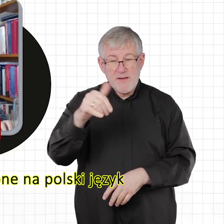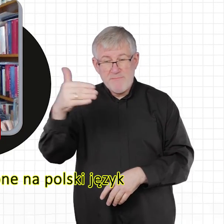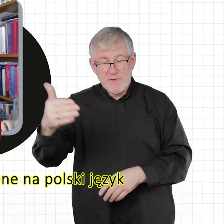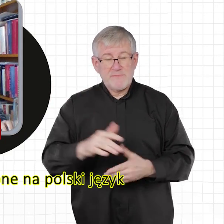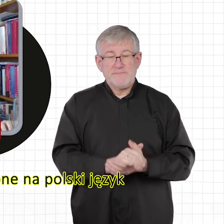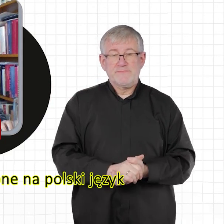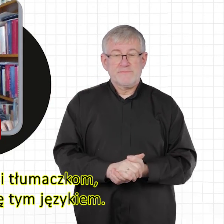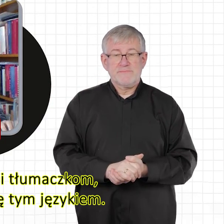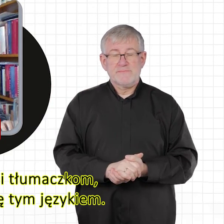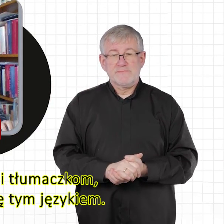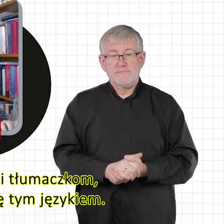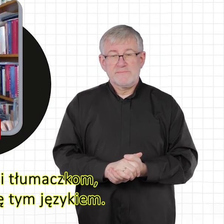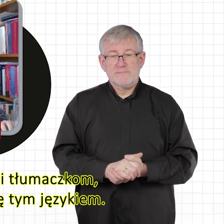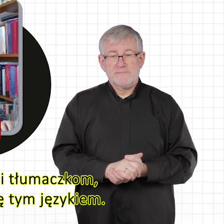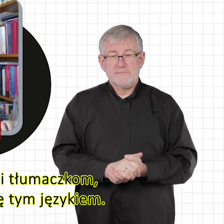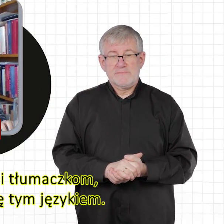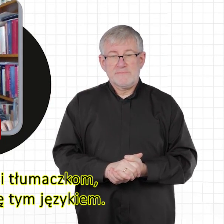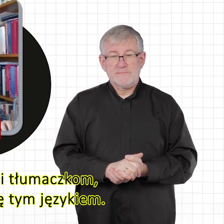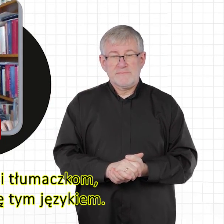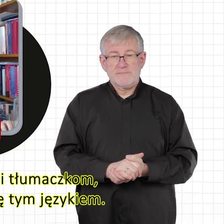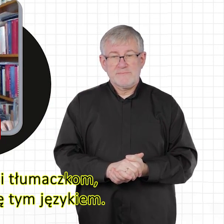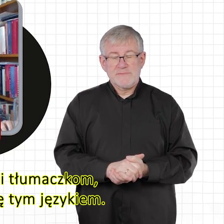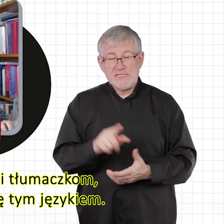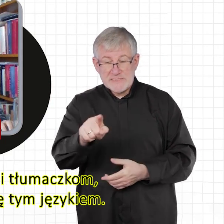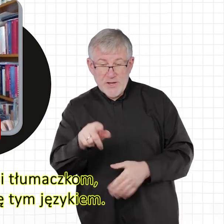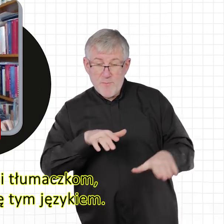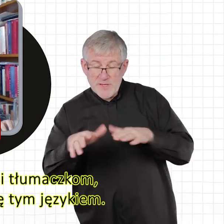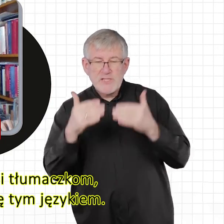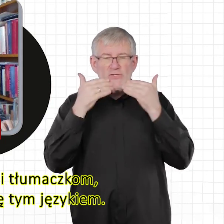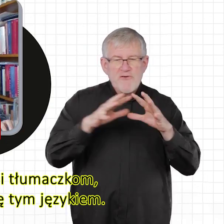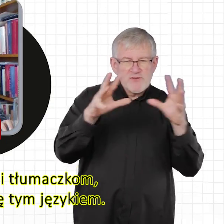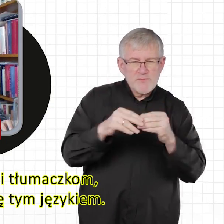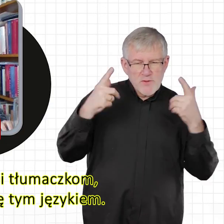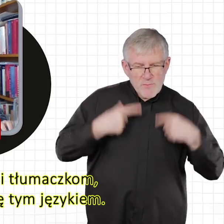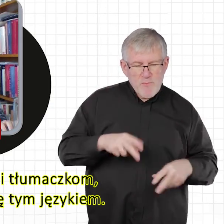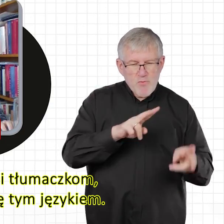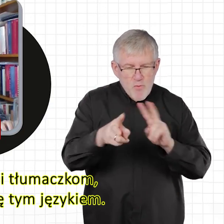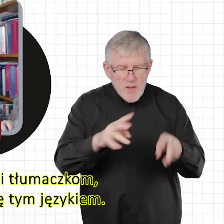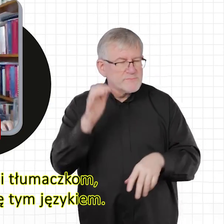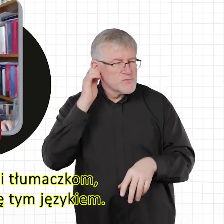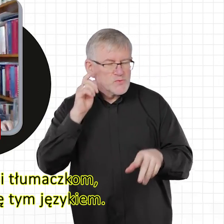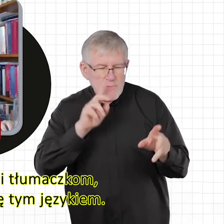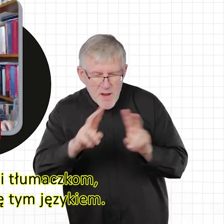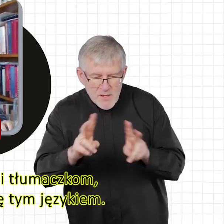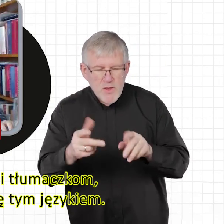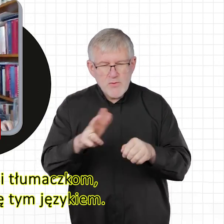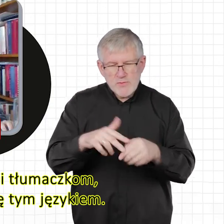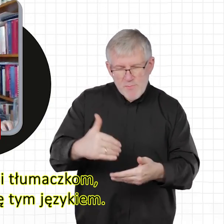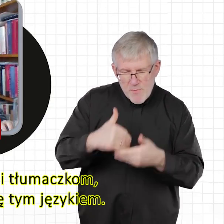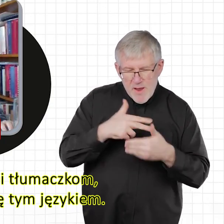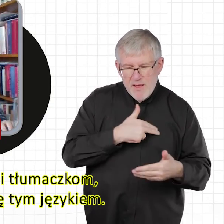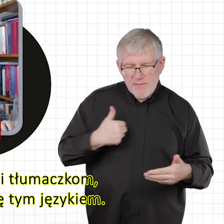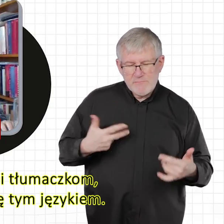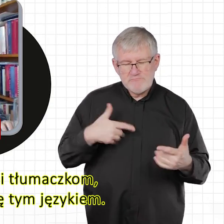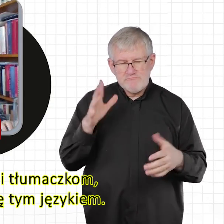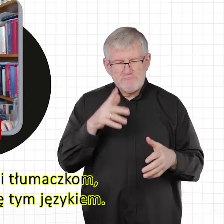Polish Sign Language. So thank you for all people who are eager to help us to also reach